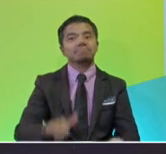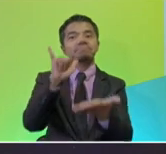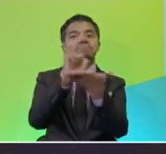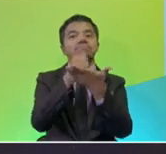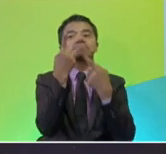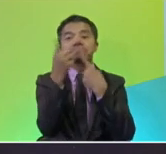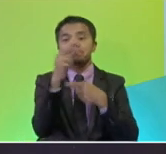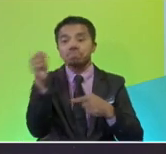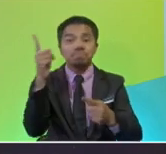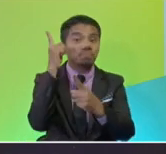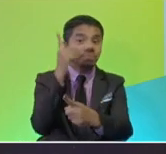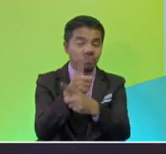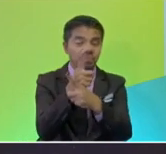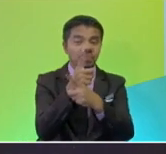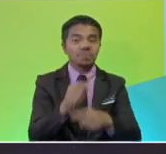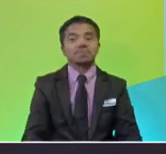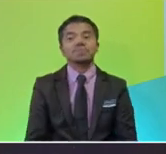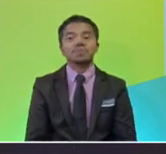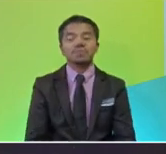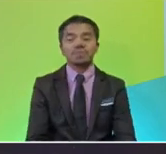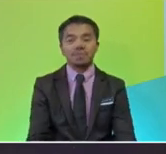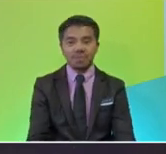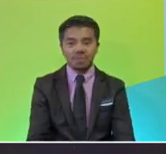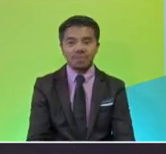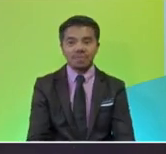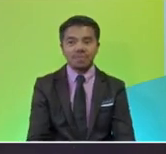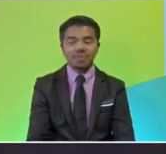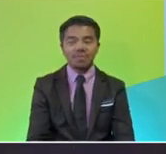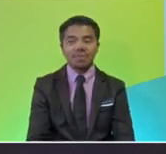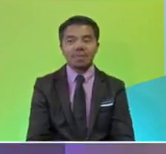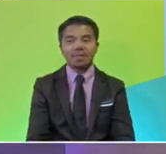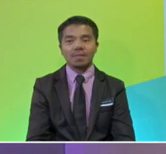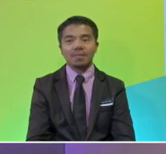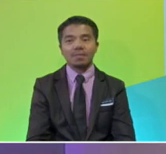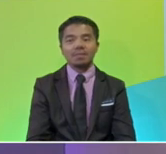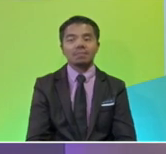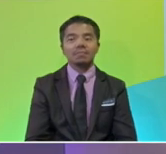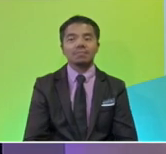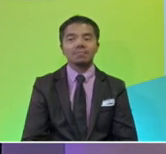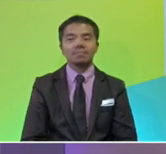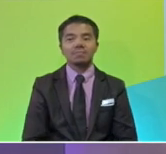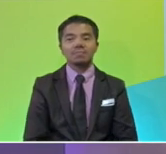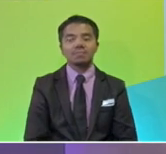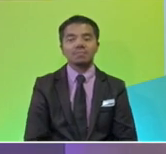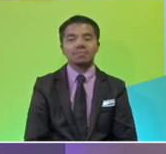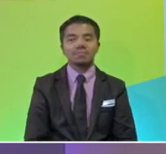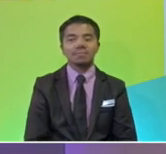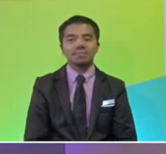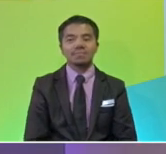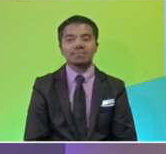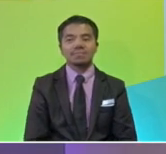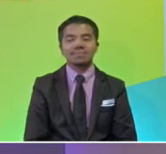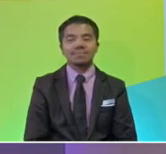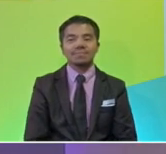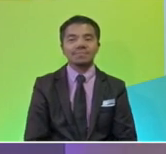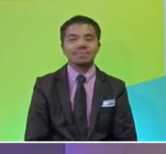this. Yeah. Suitable, right? Because yeah. Alan is a handball player. Yeah, he's an handball player, and he did a good job in doing the. And he'll be